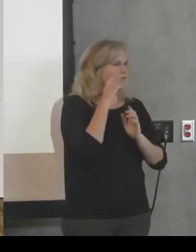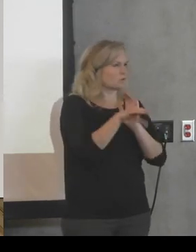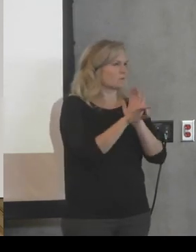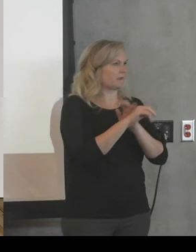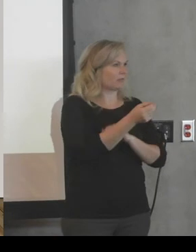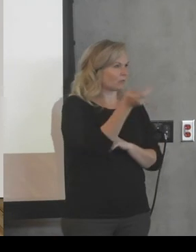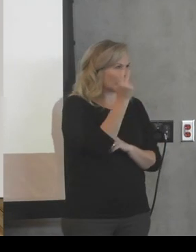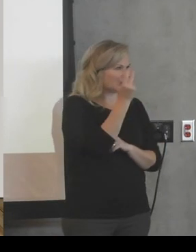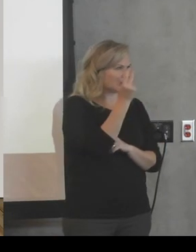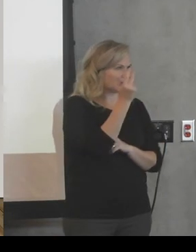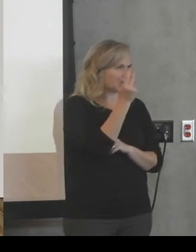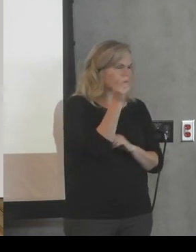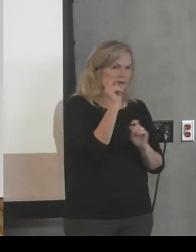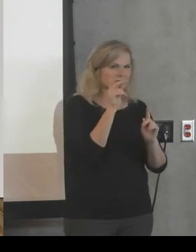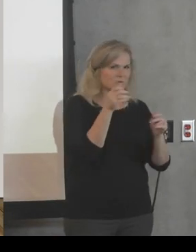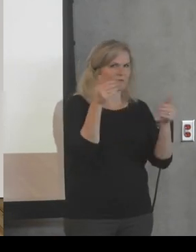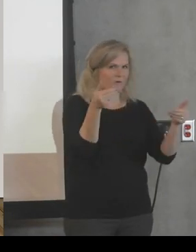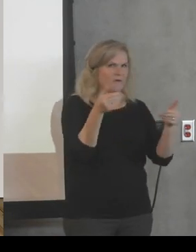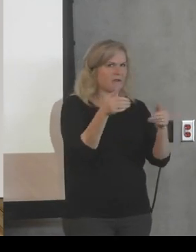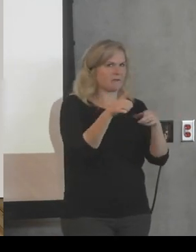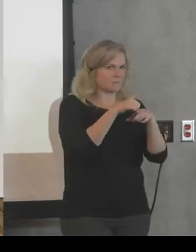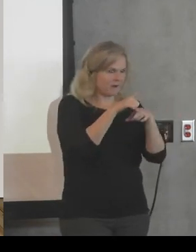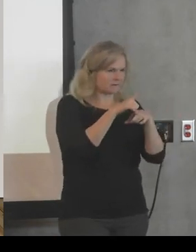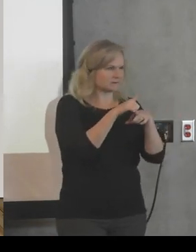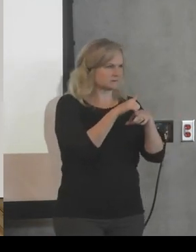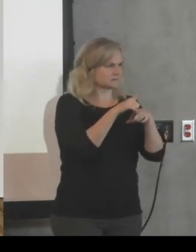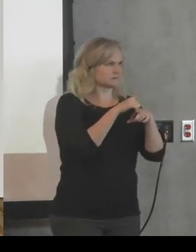3. Okay, so go ahead, practice them.